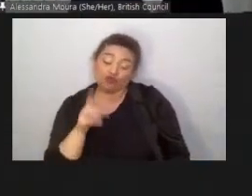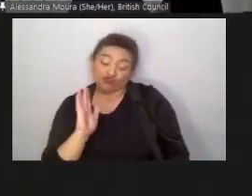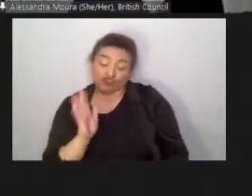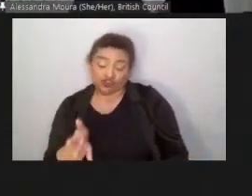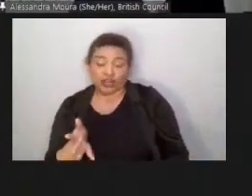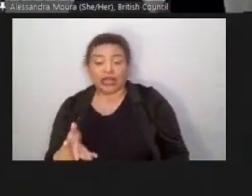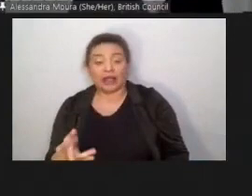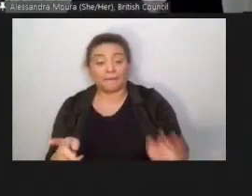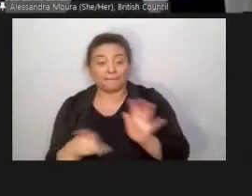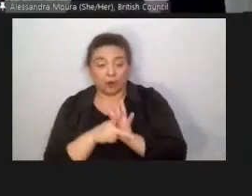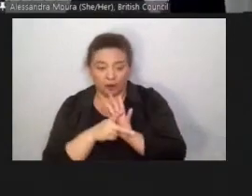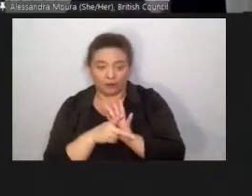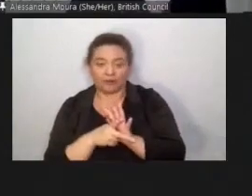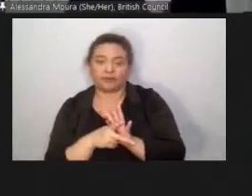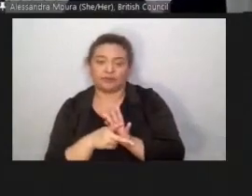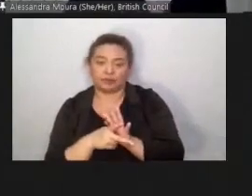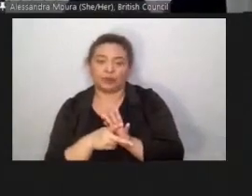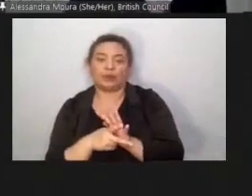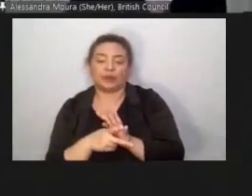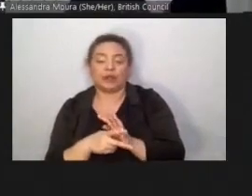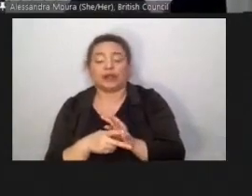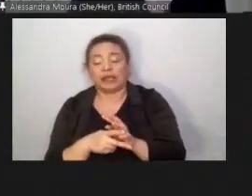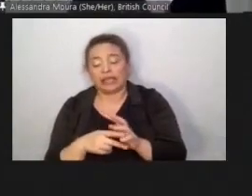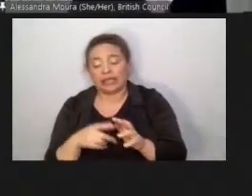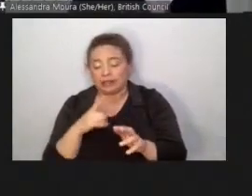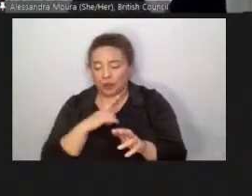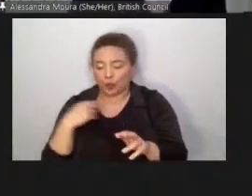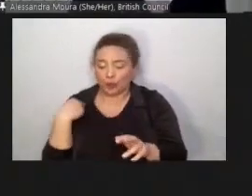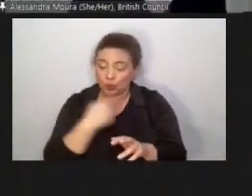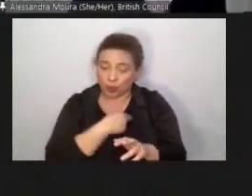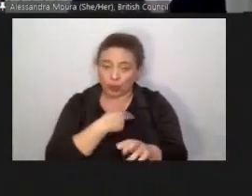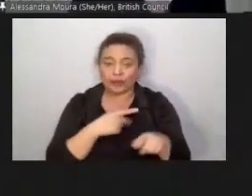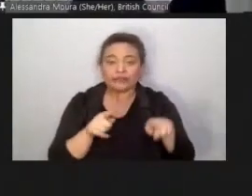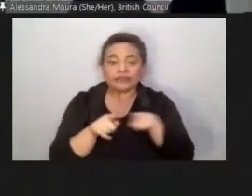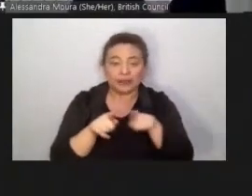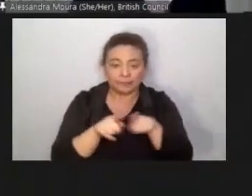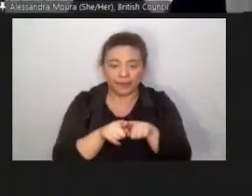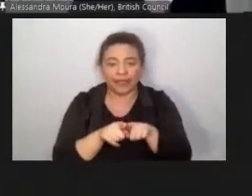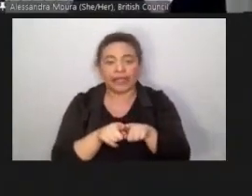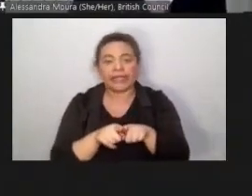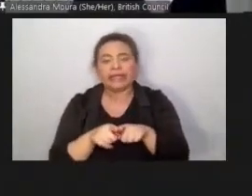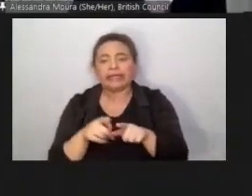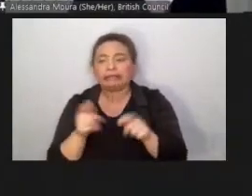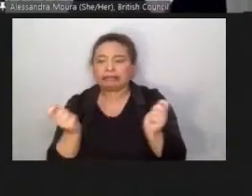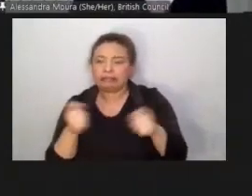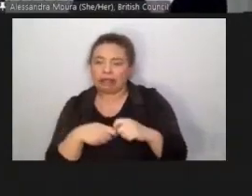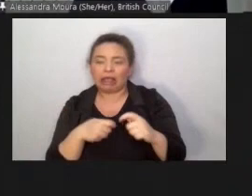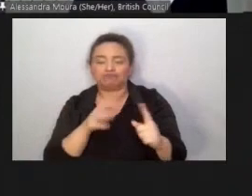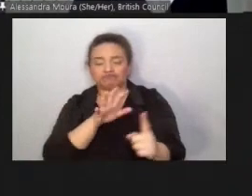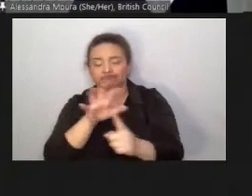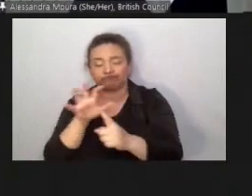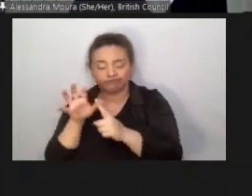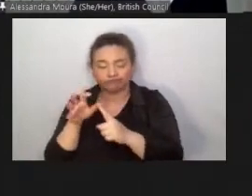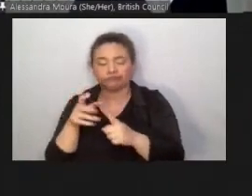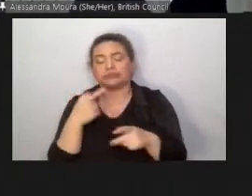in between, you have understanding engagement. If you click on integration, then you're confident enough about a